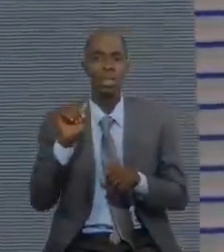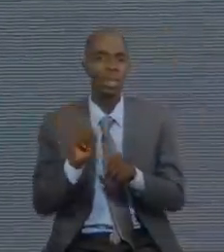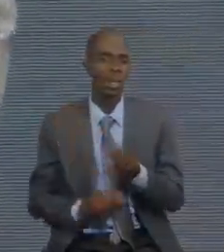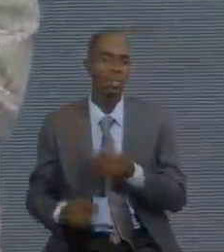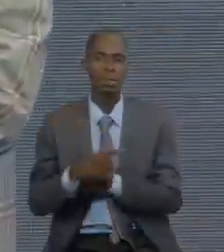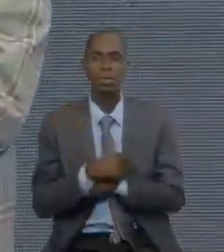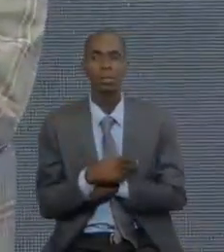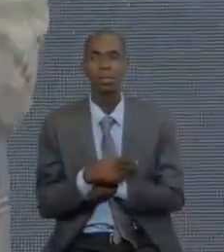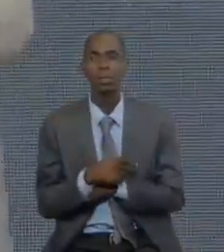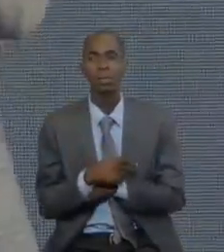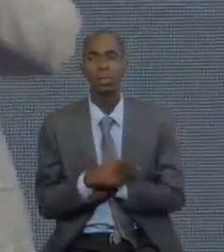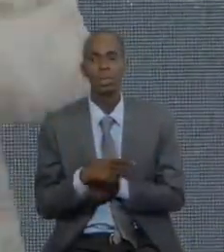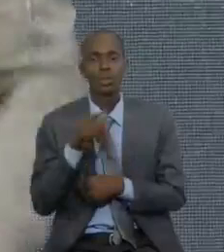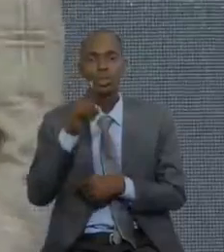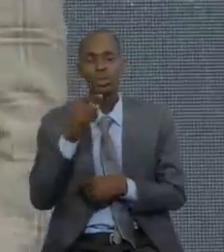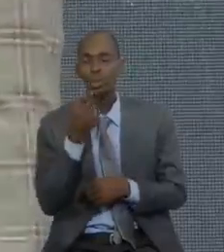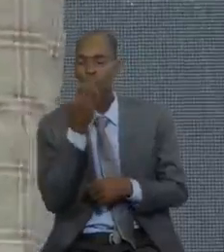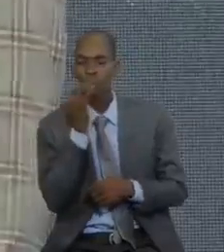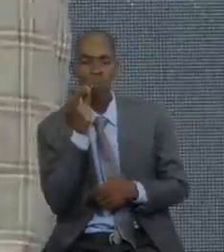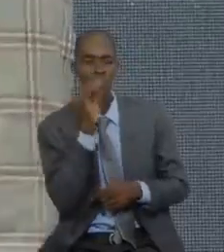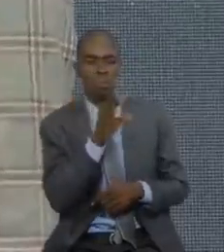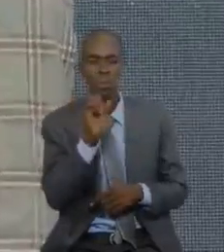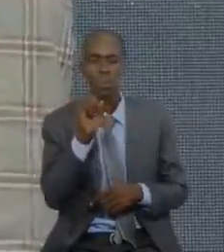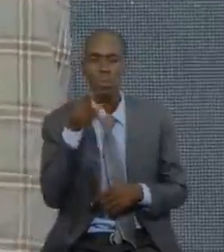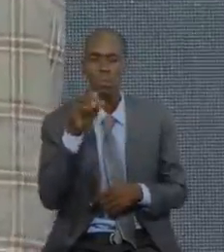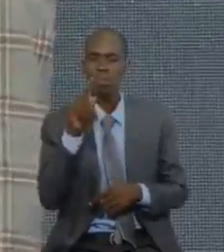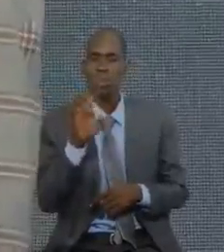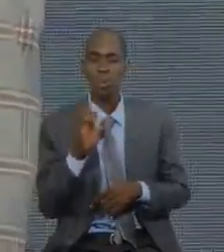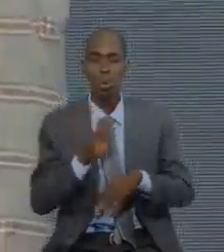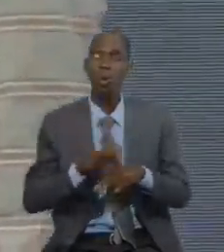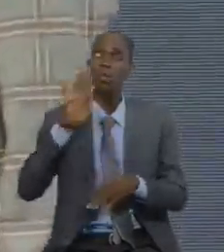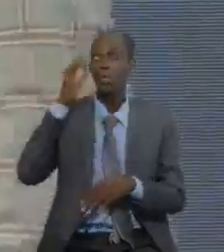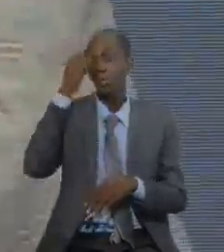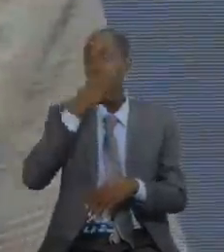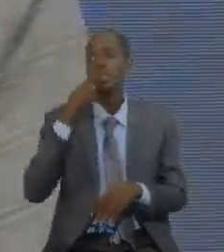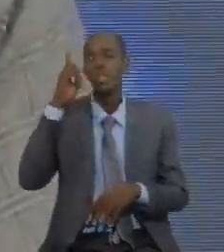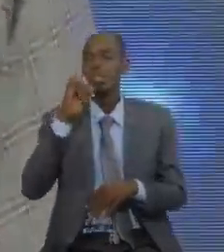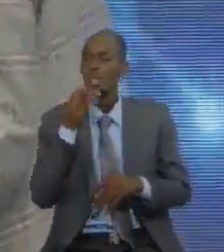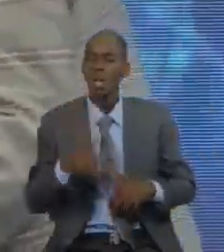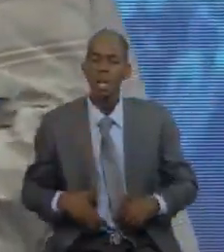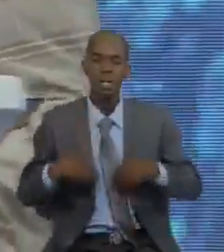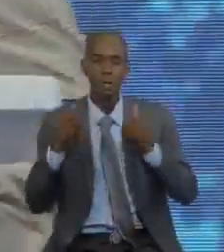You spit on his face, God is angry with the wicked every day.